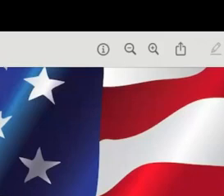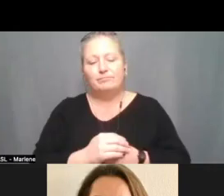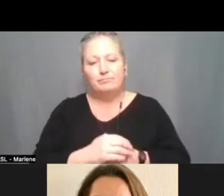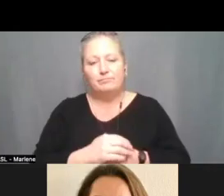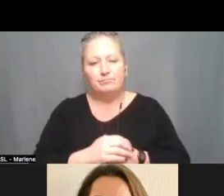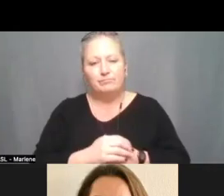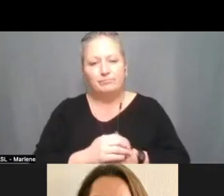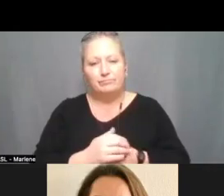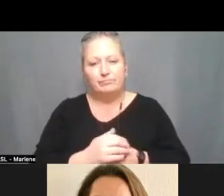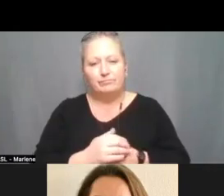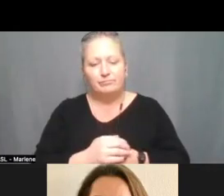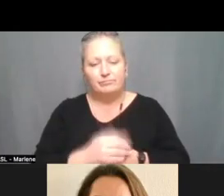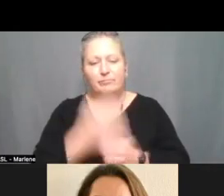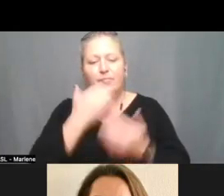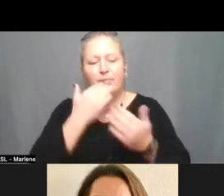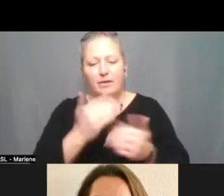Thank you.